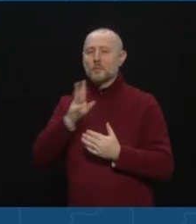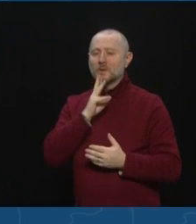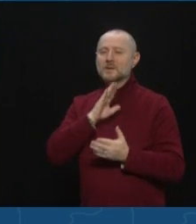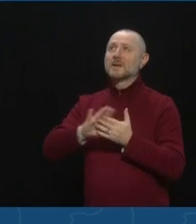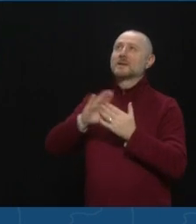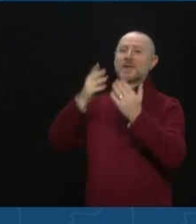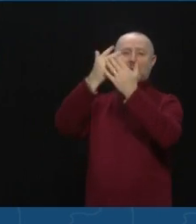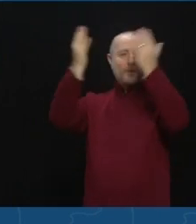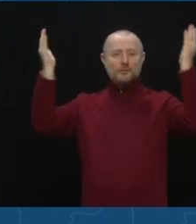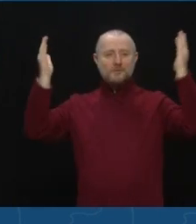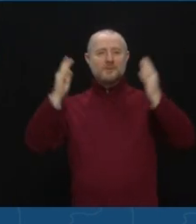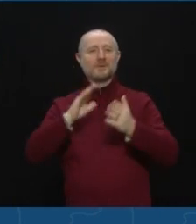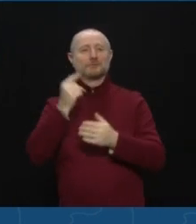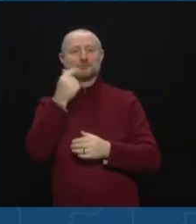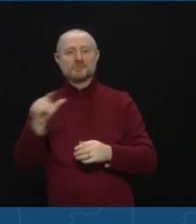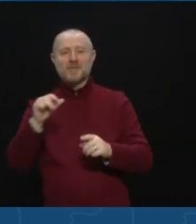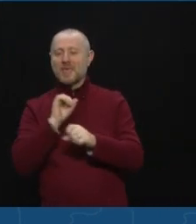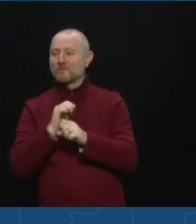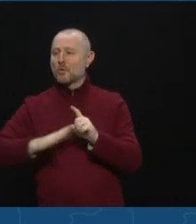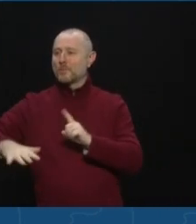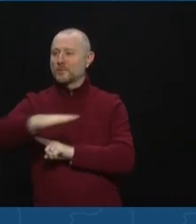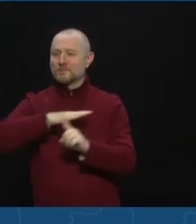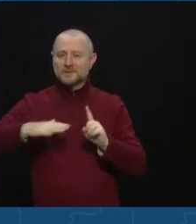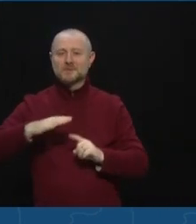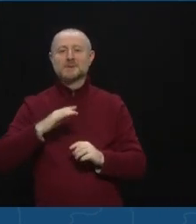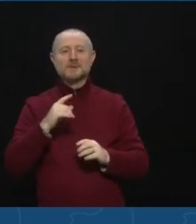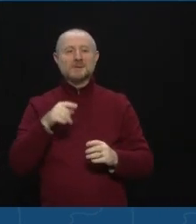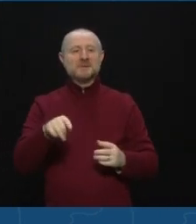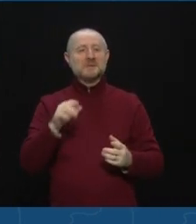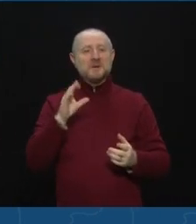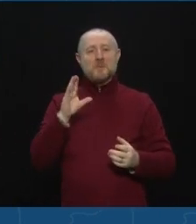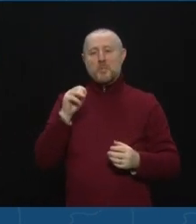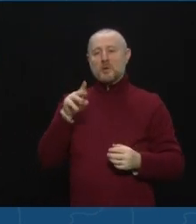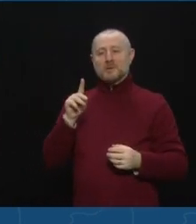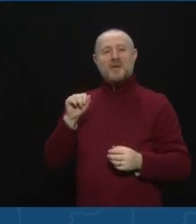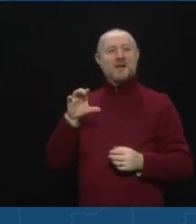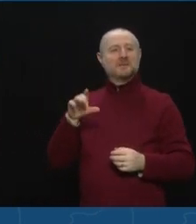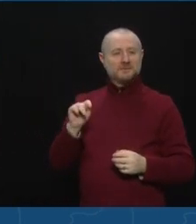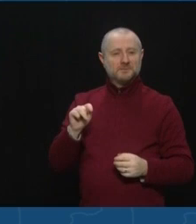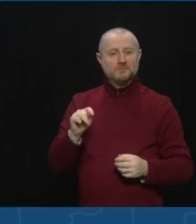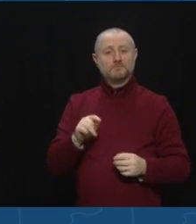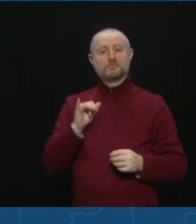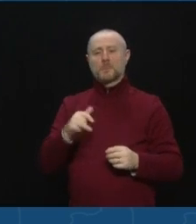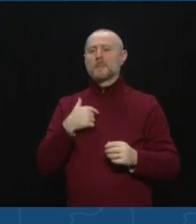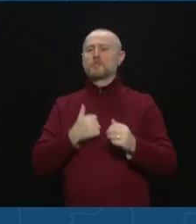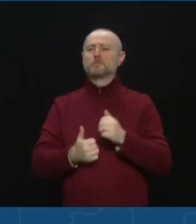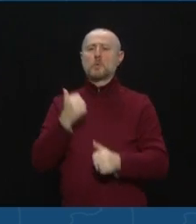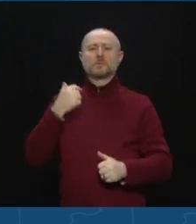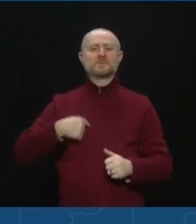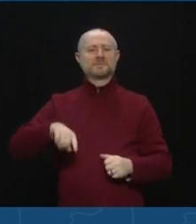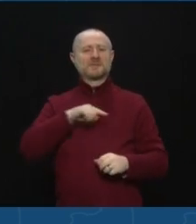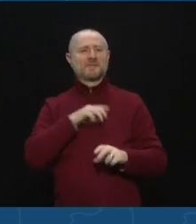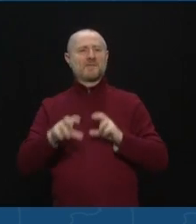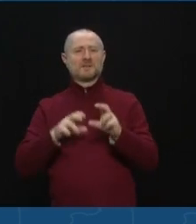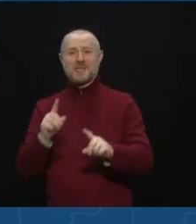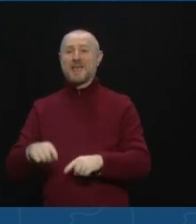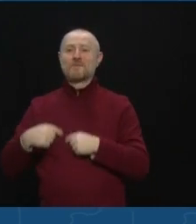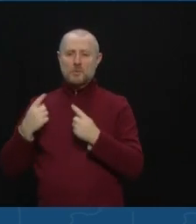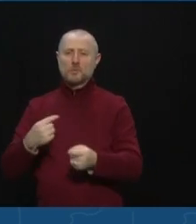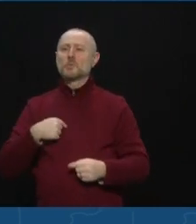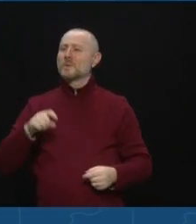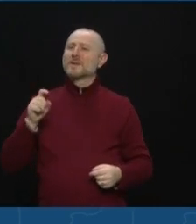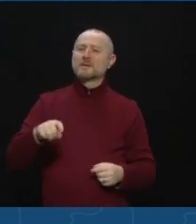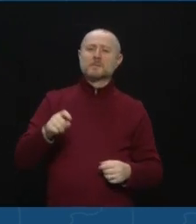Act, and the largest ever investment in the Environmental Protection Fund. We must speed up our transition to